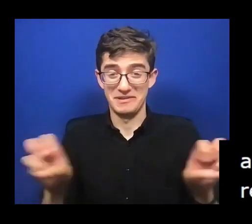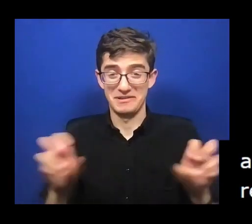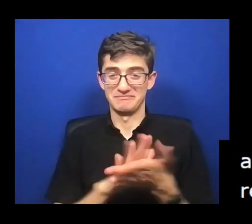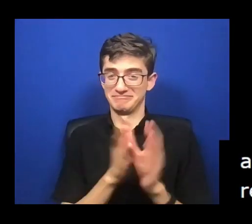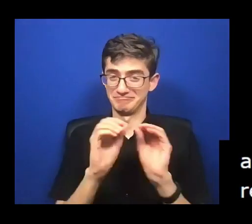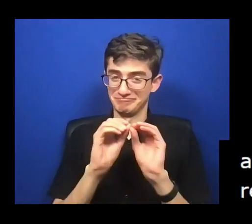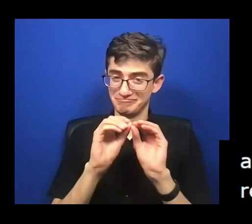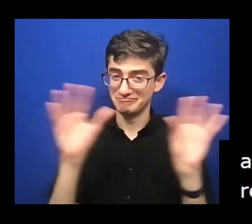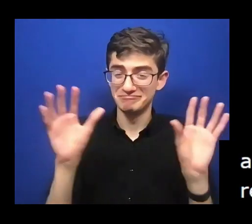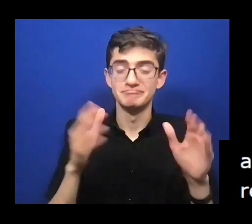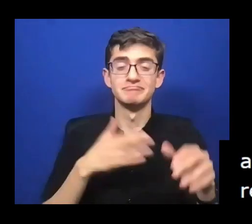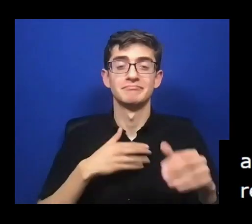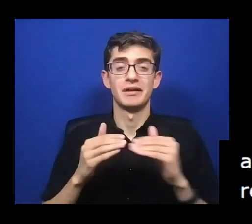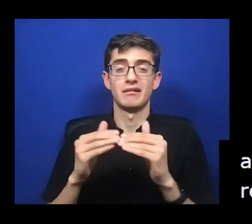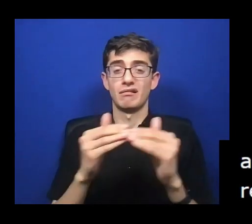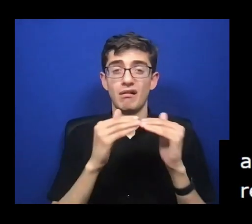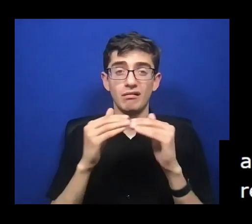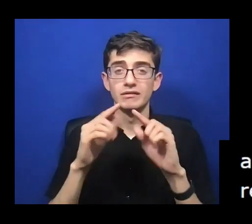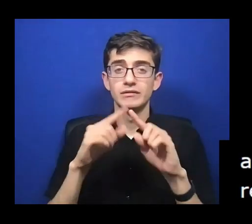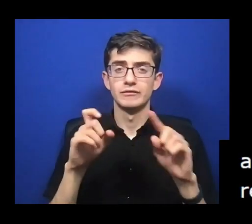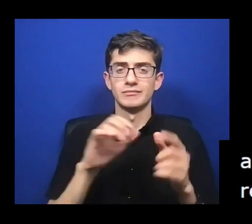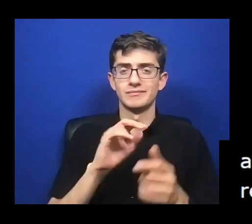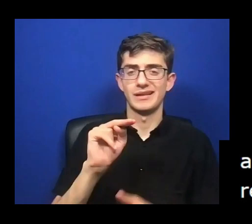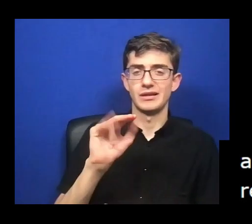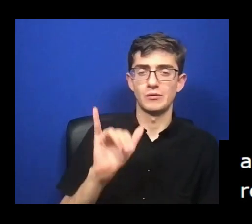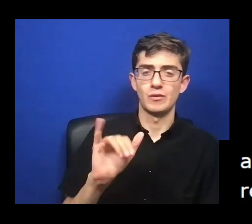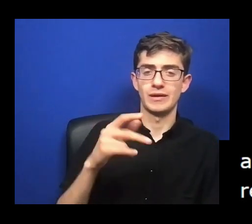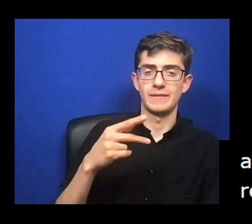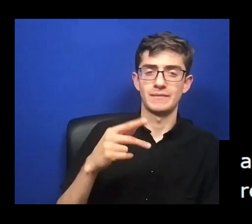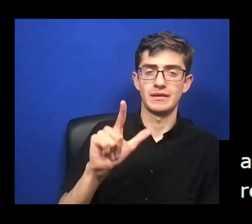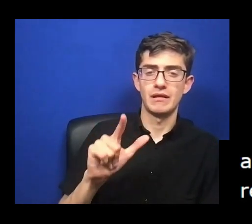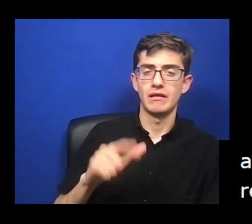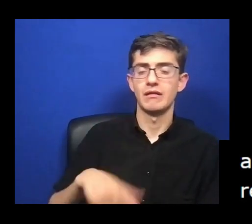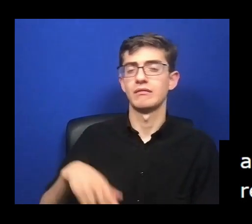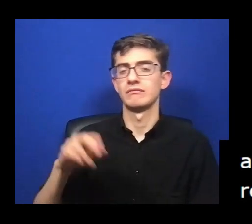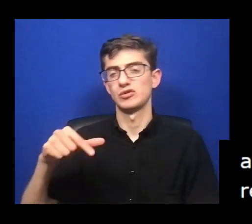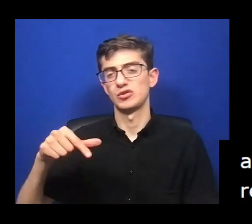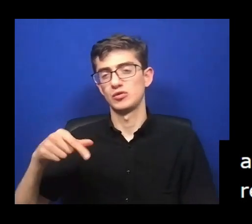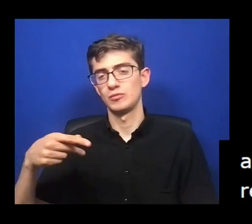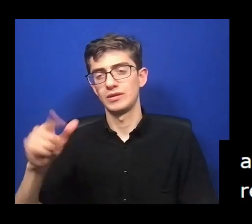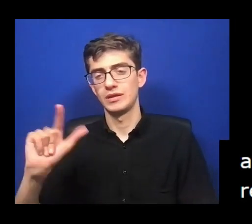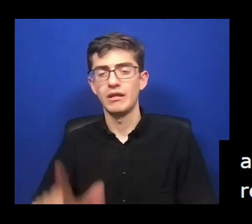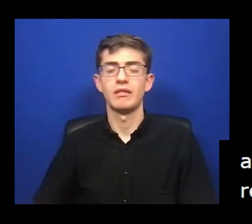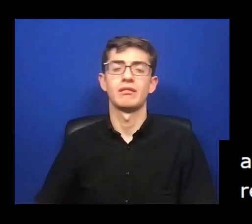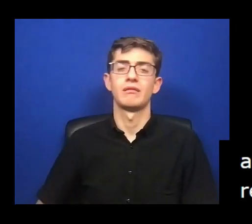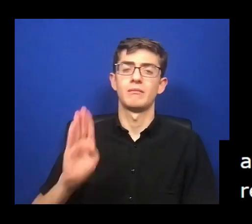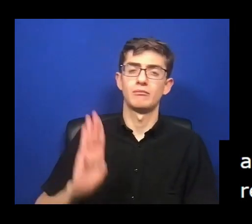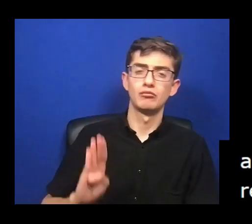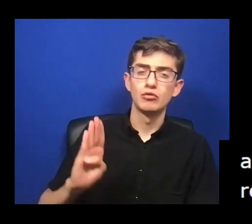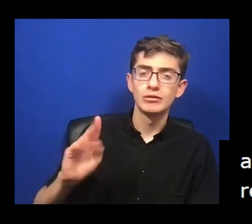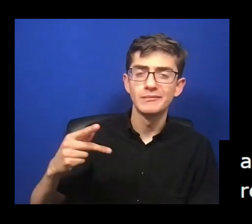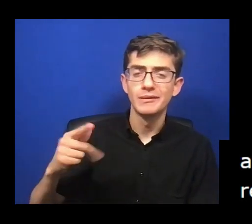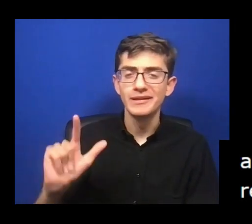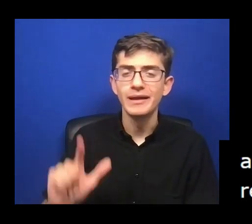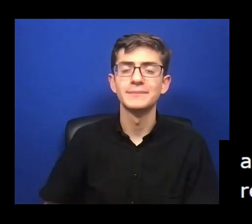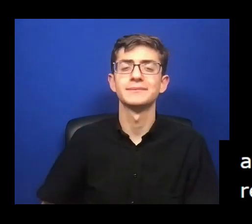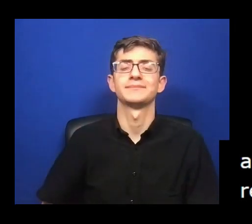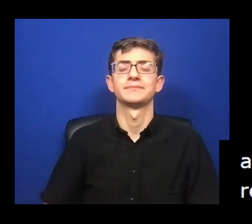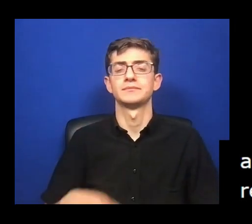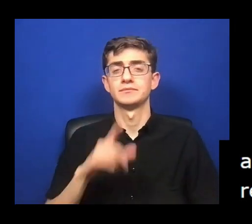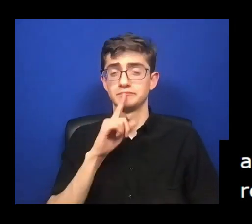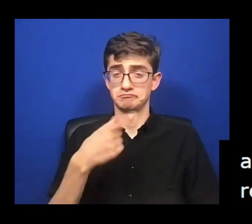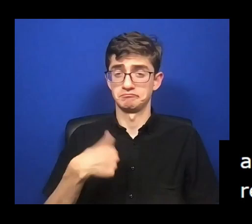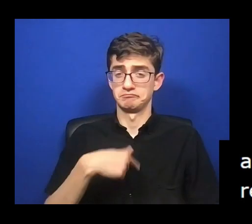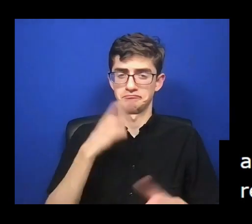of my colleagues from NYPL, QPL, and Brooklyn talked about some of the issues that we saw after the